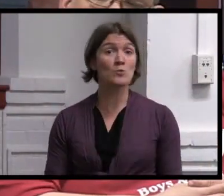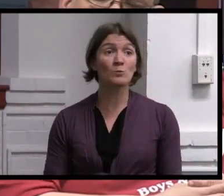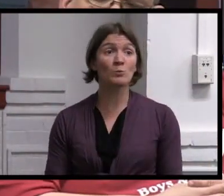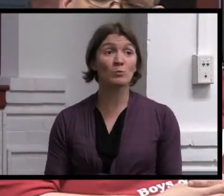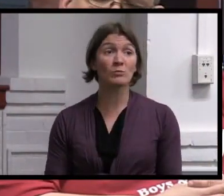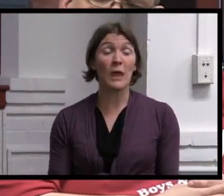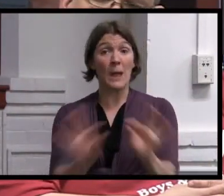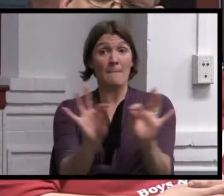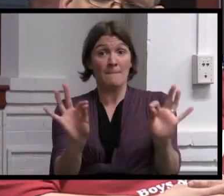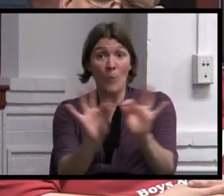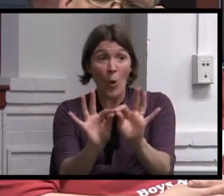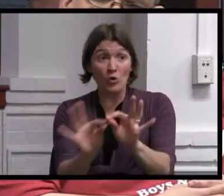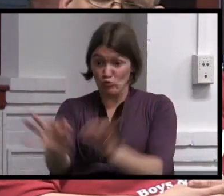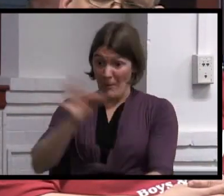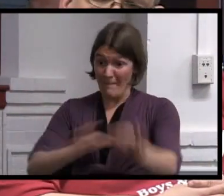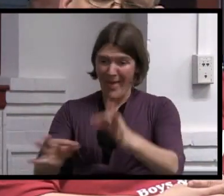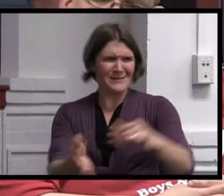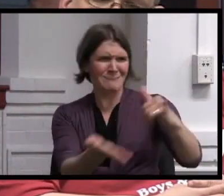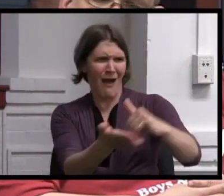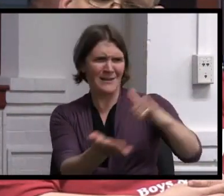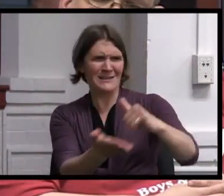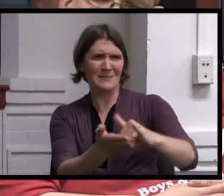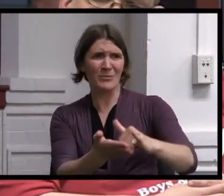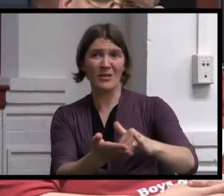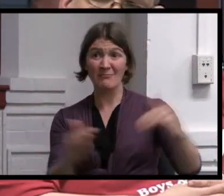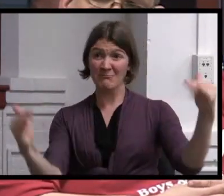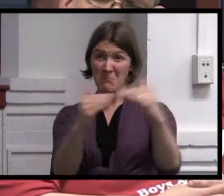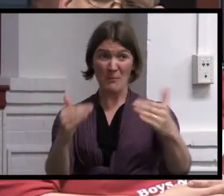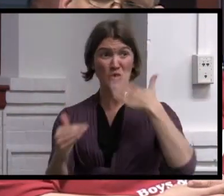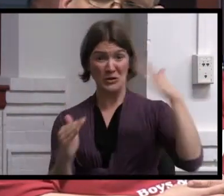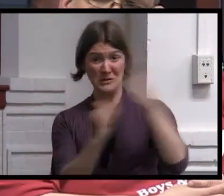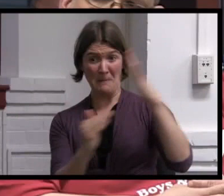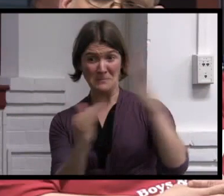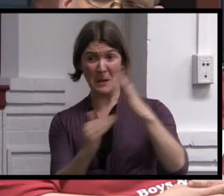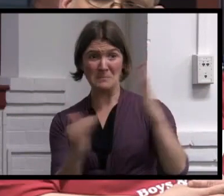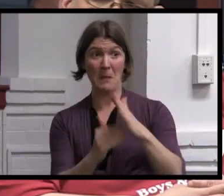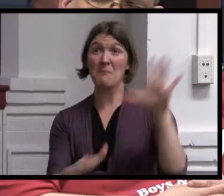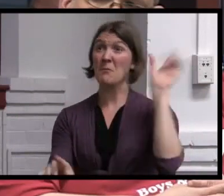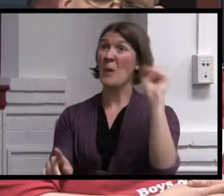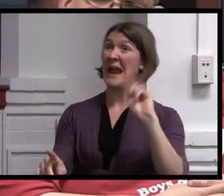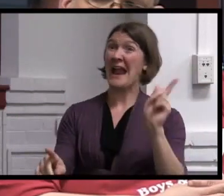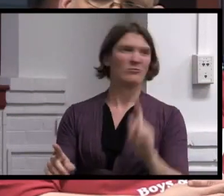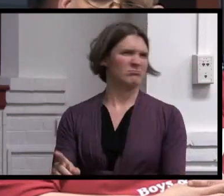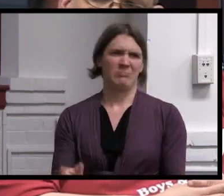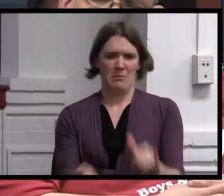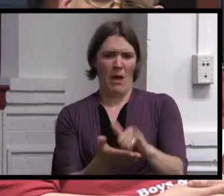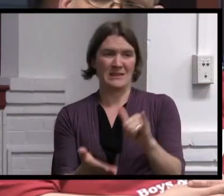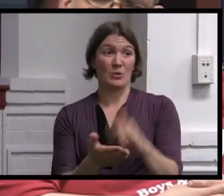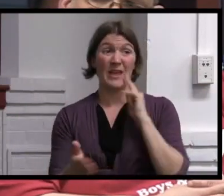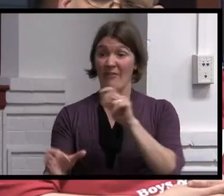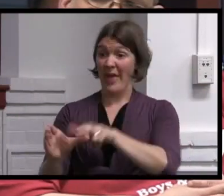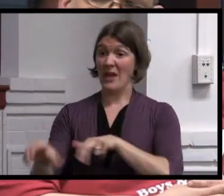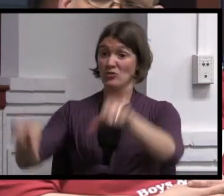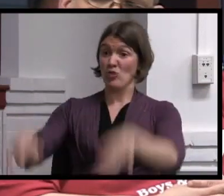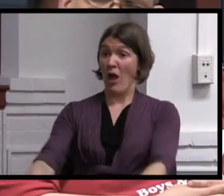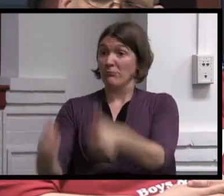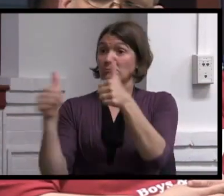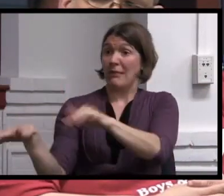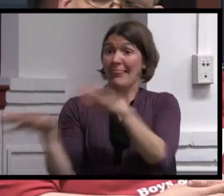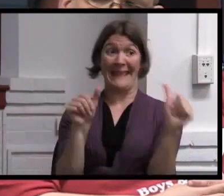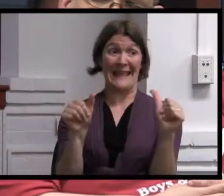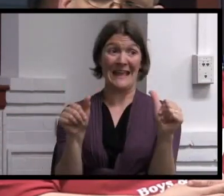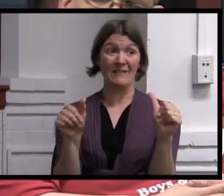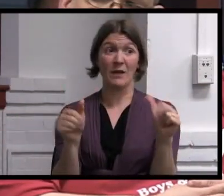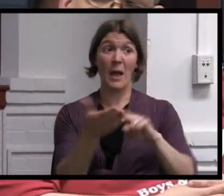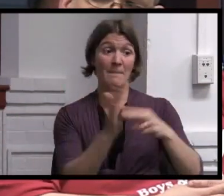We think you will find it impossible to replace them with coaches of the same caliber and predict that without them, NECA will flounder and fail, which is